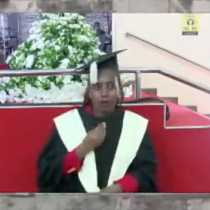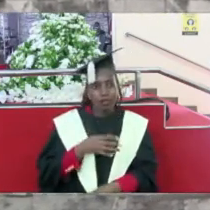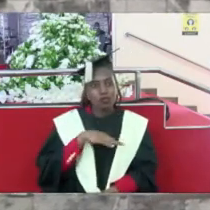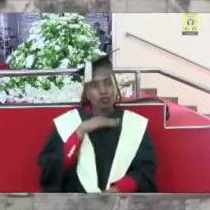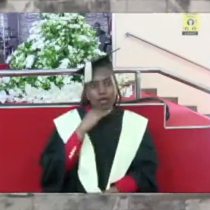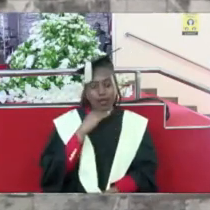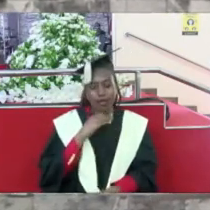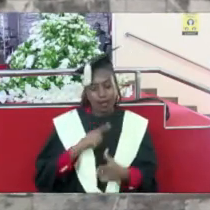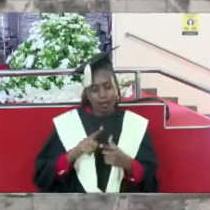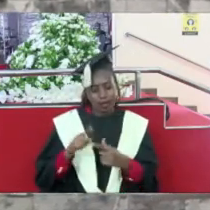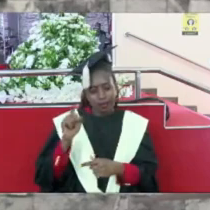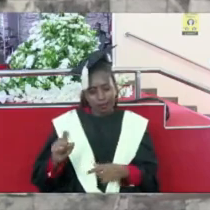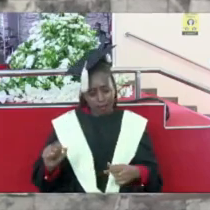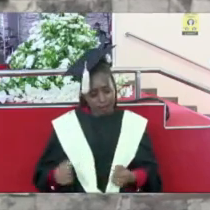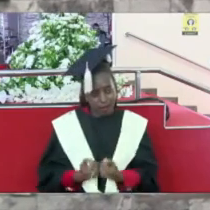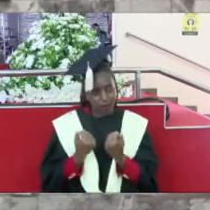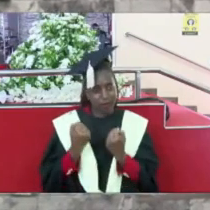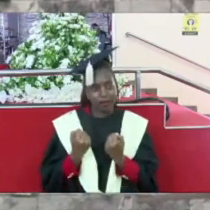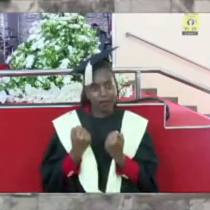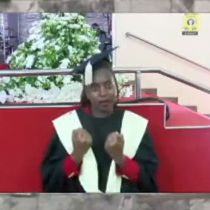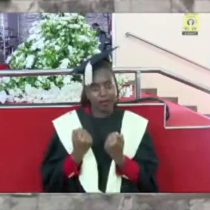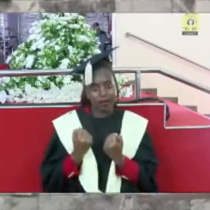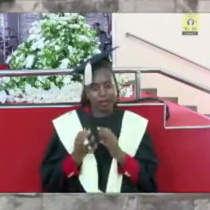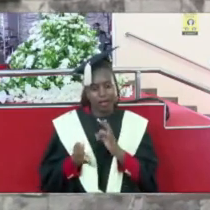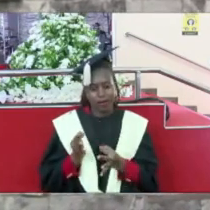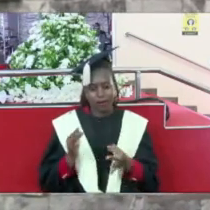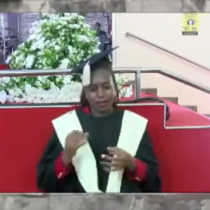thoughts. They are causing you so much pain and